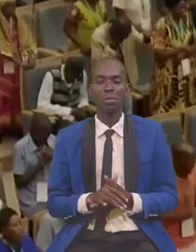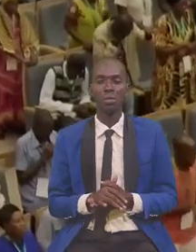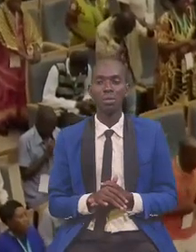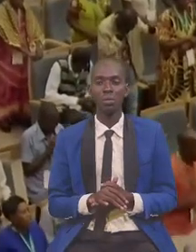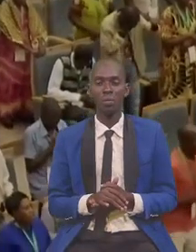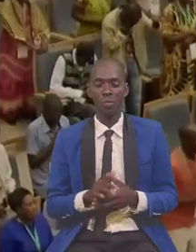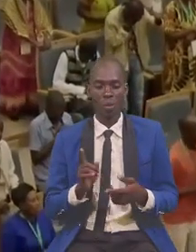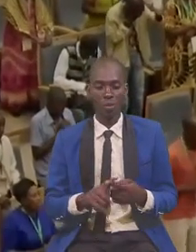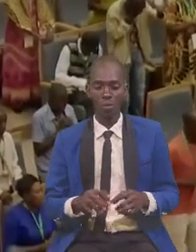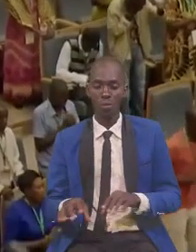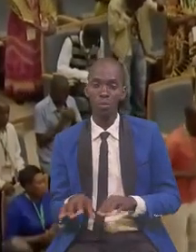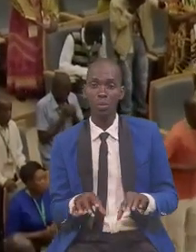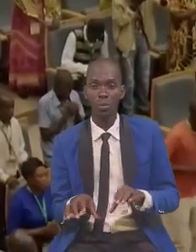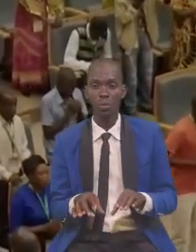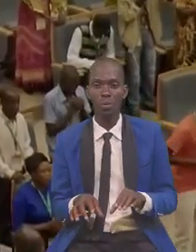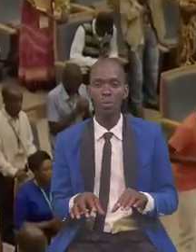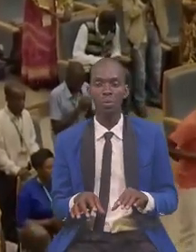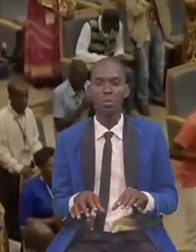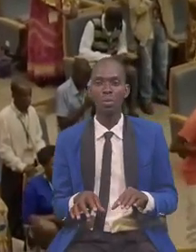to do,